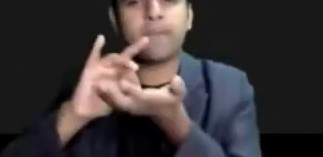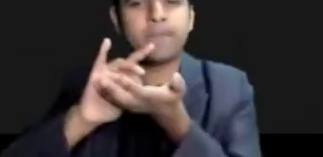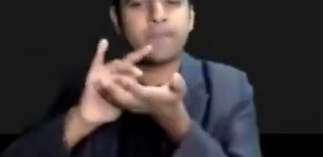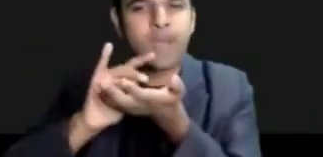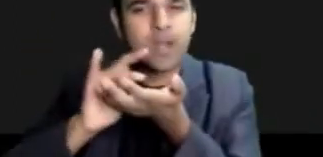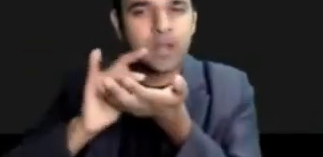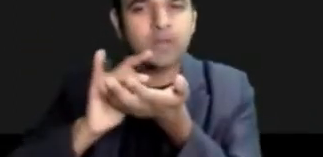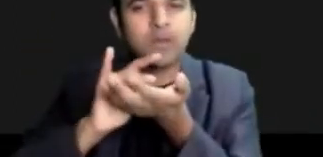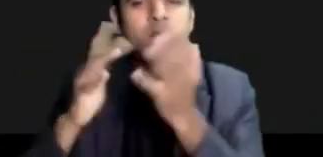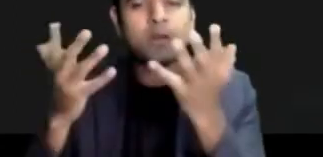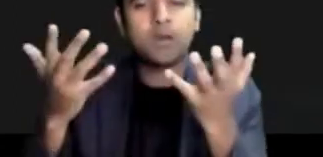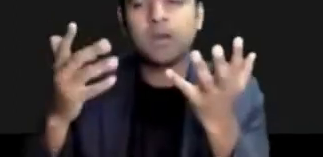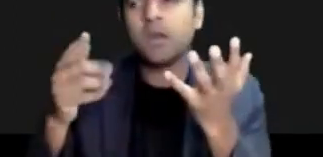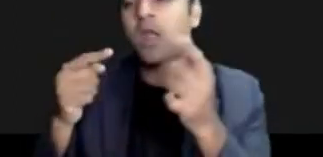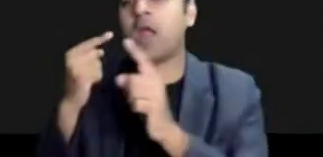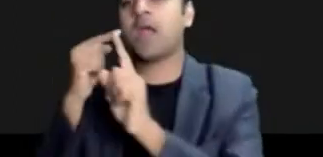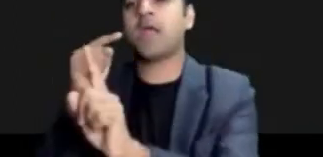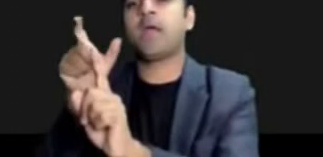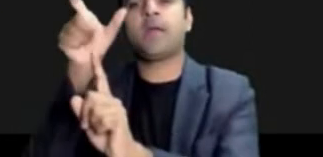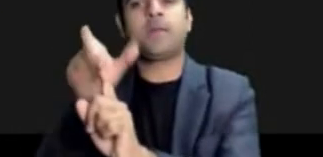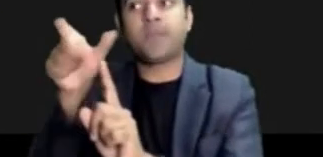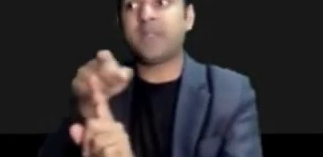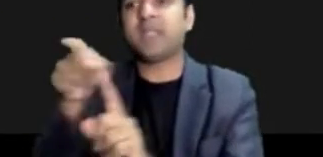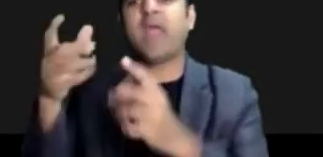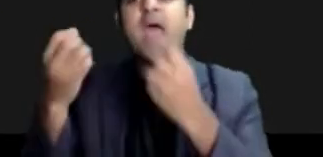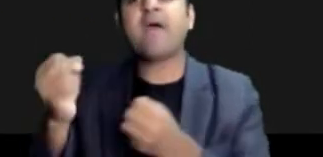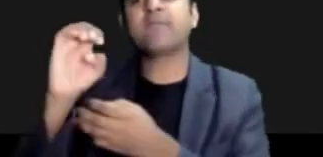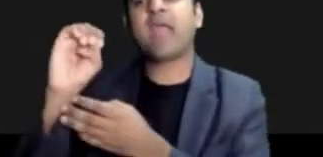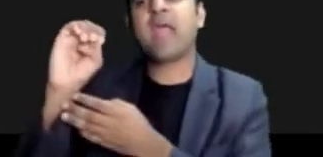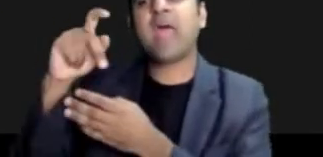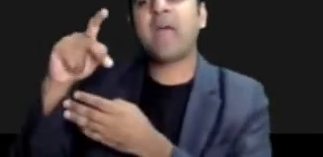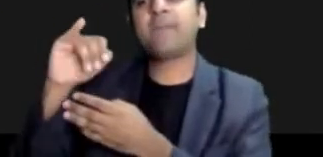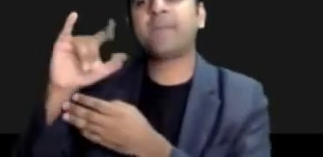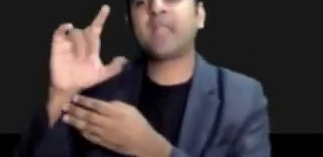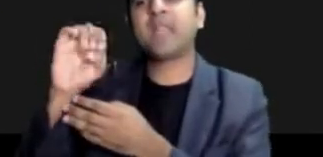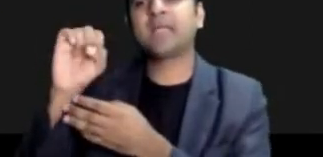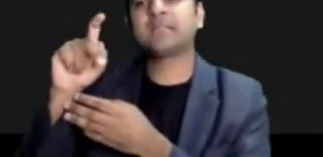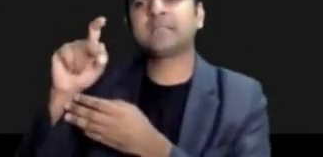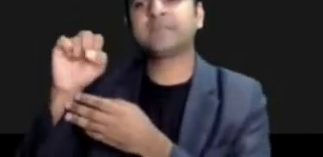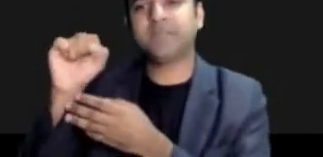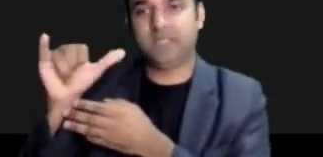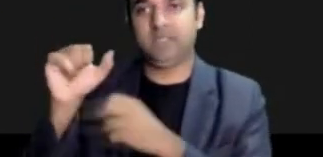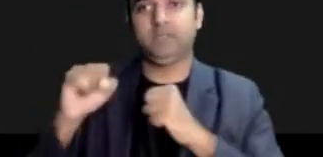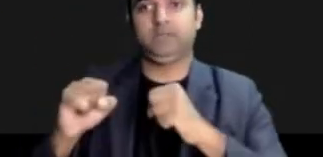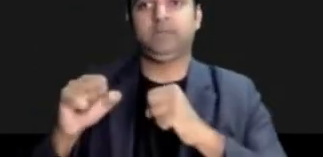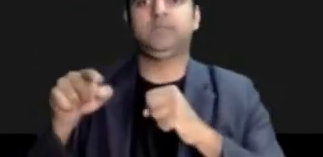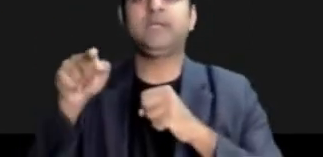with mental health situations, that they have to always make